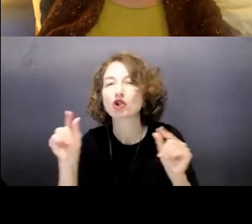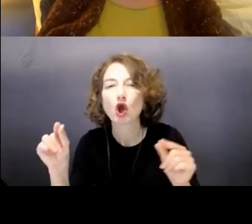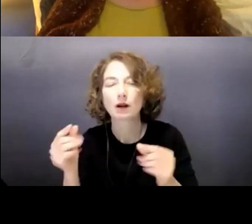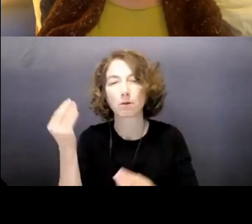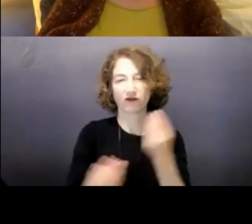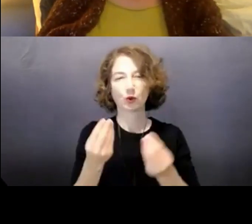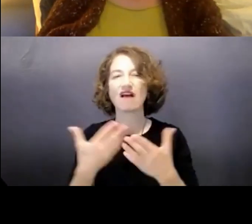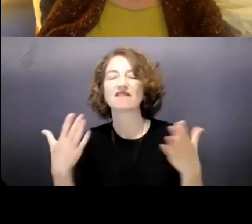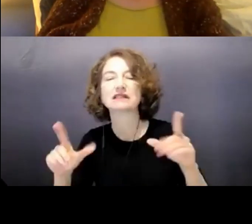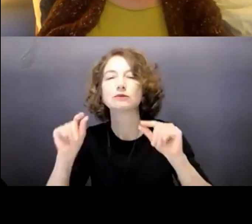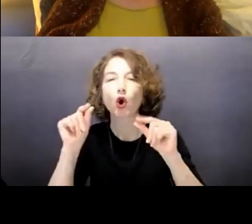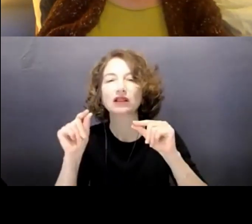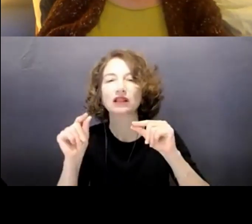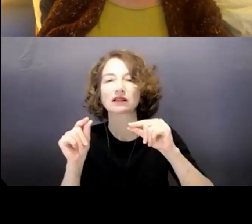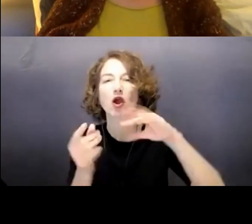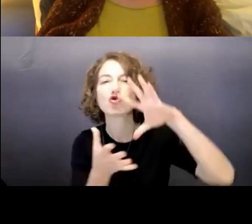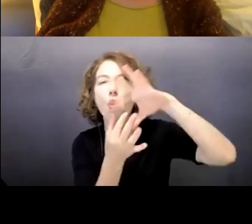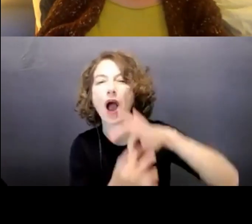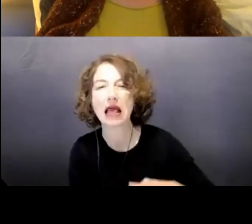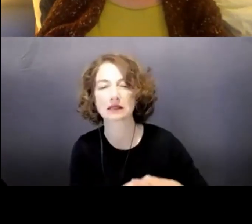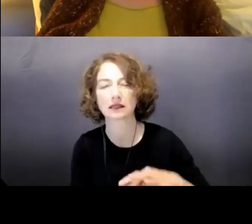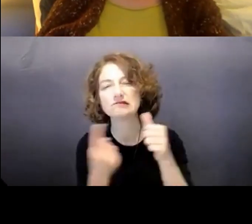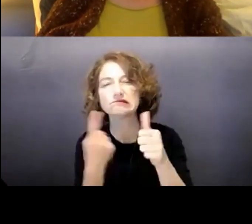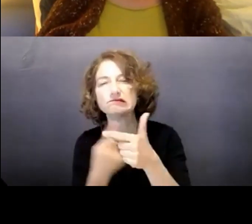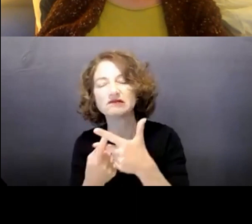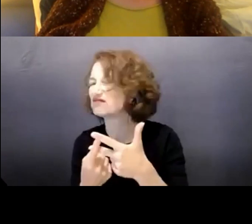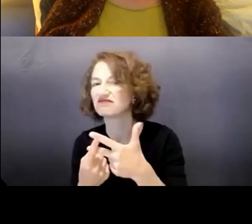think all those things could and should be cripped.